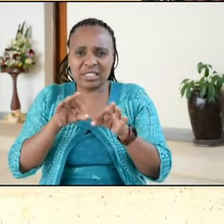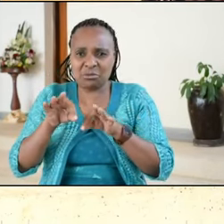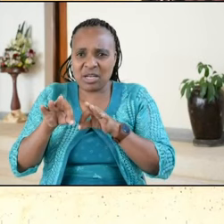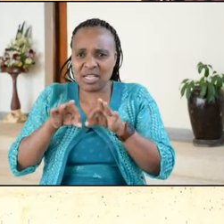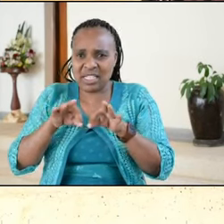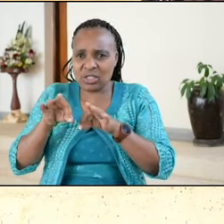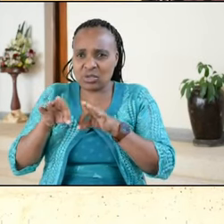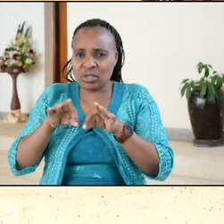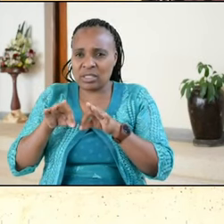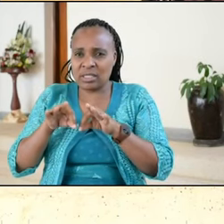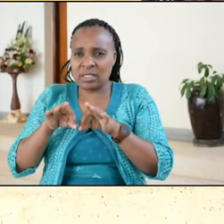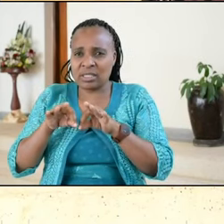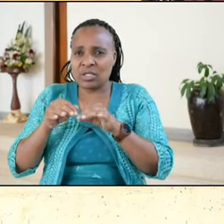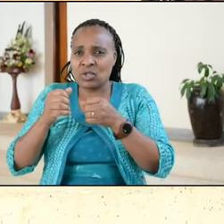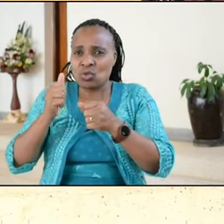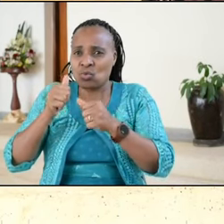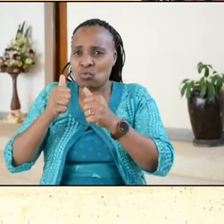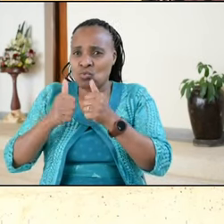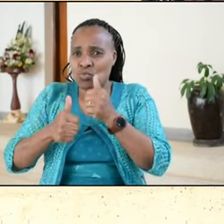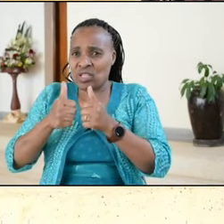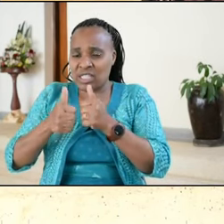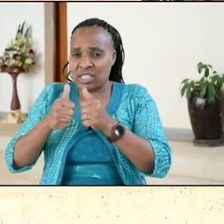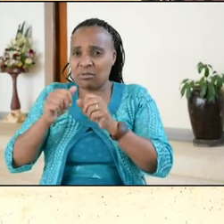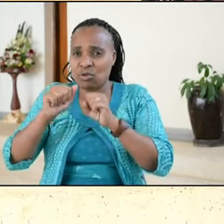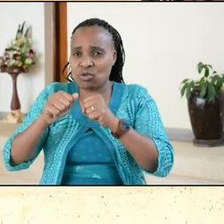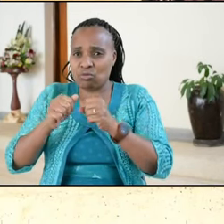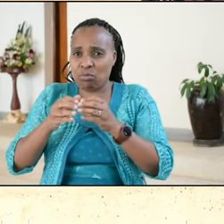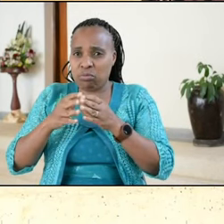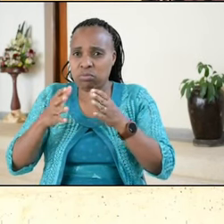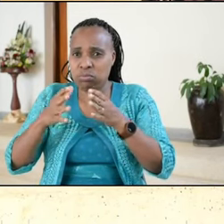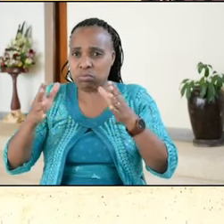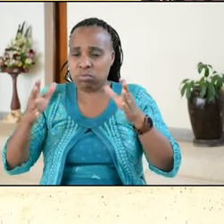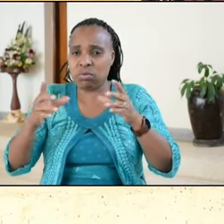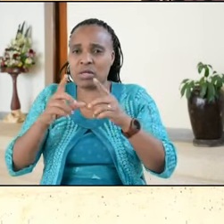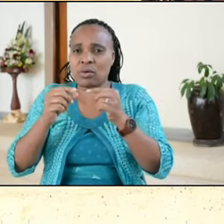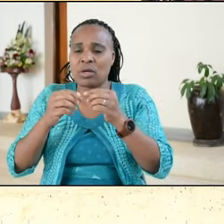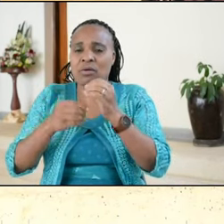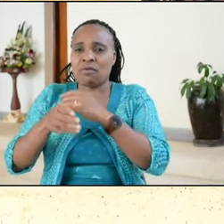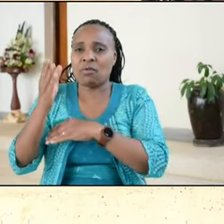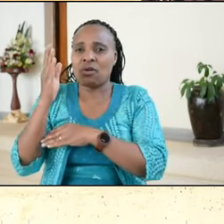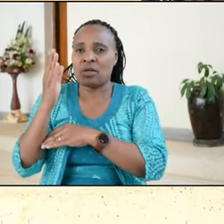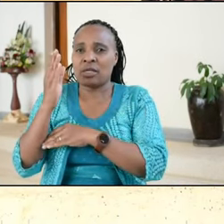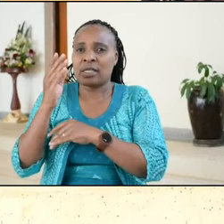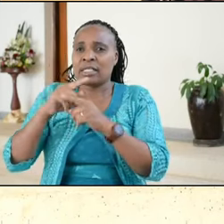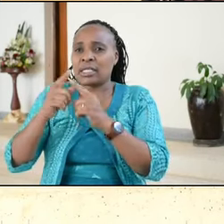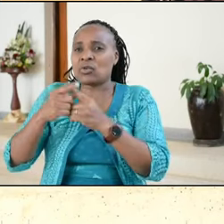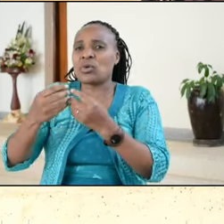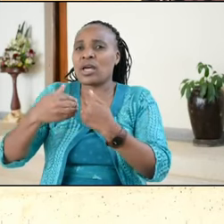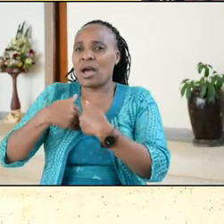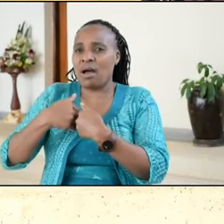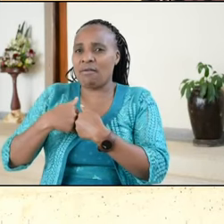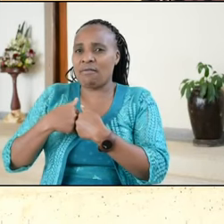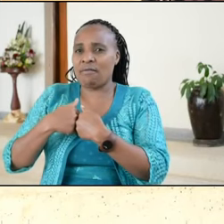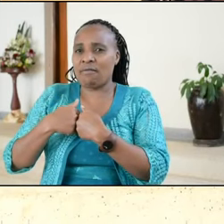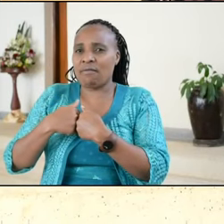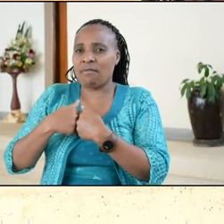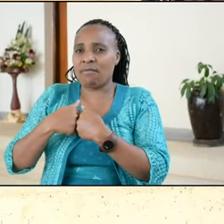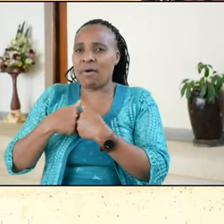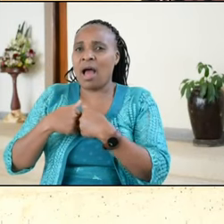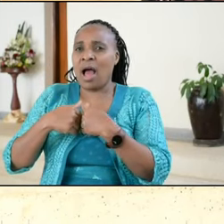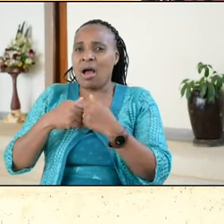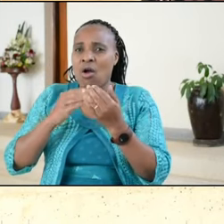explanations that are trying to expound on the Word of God. Mm-hmm. And we have